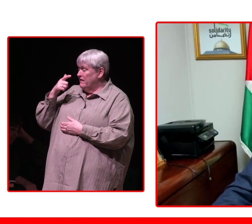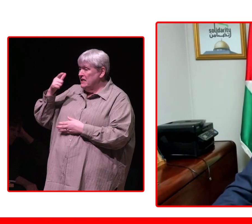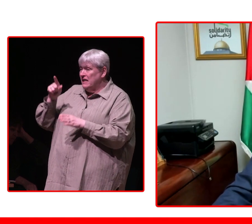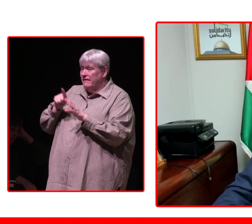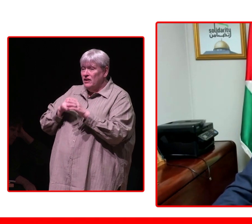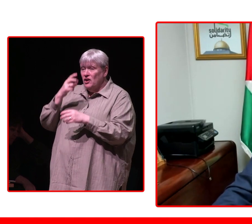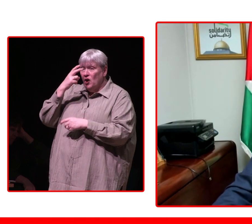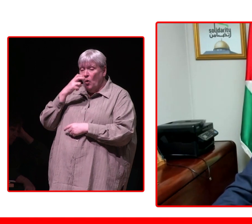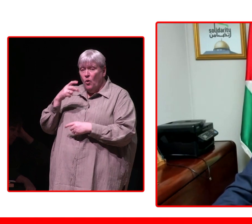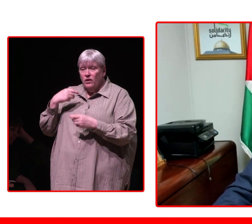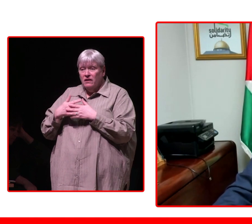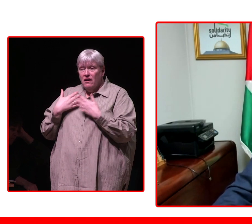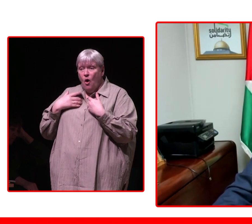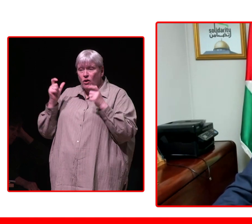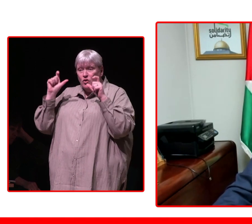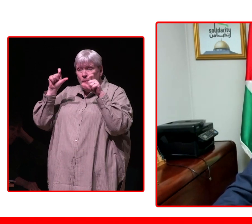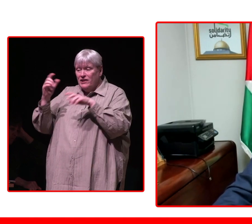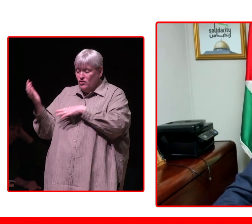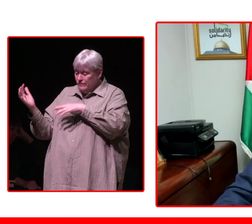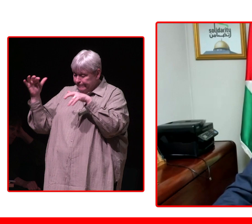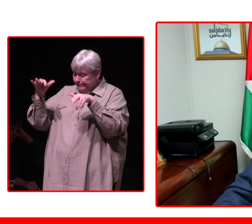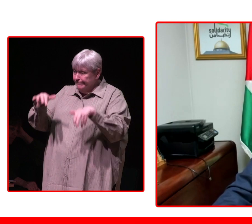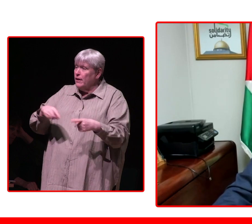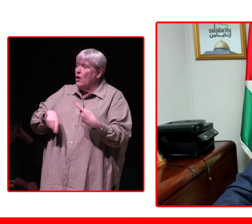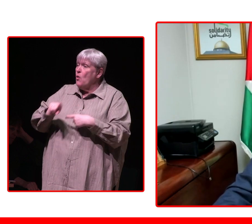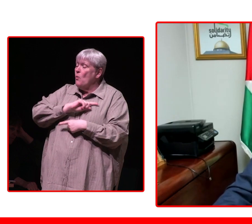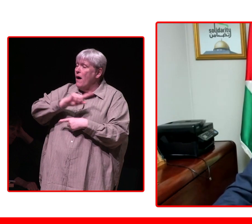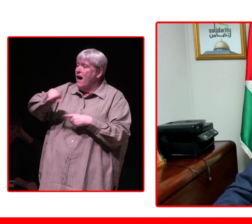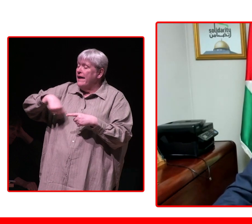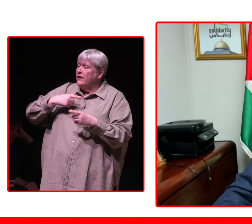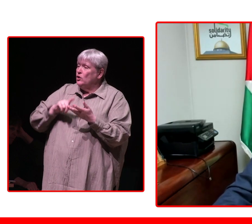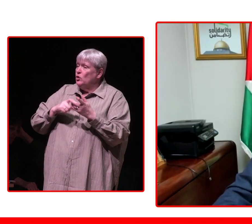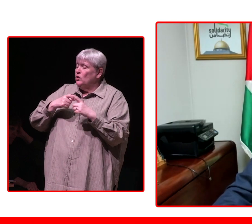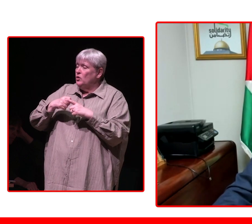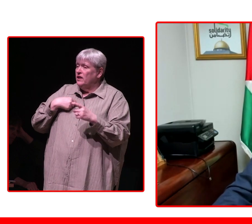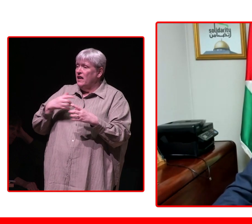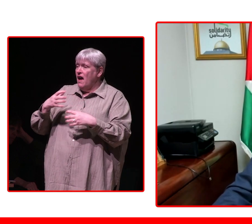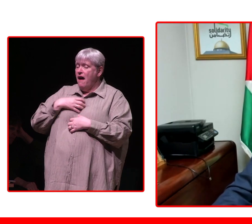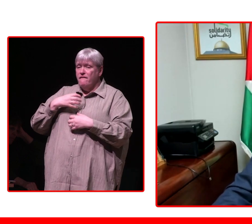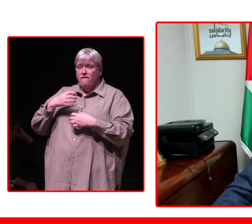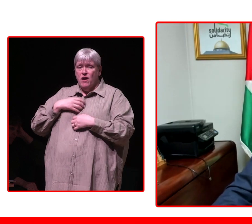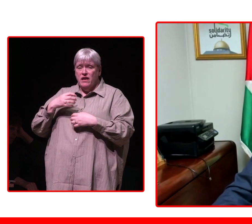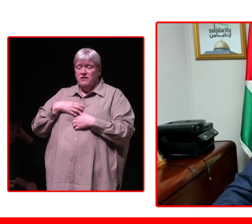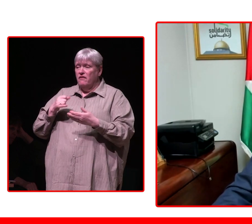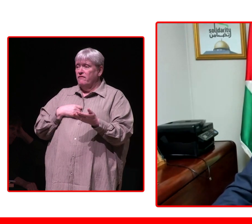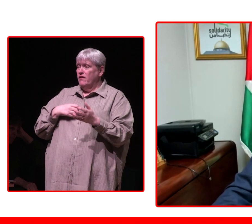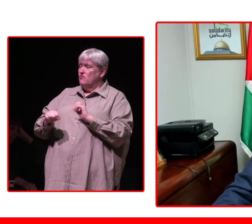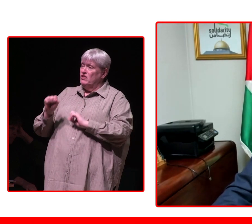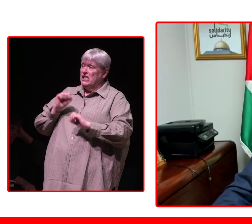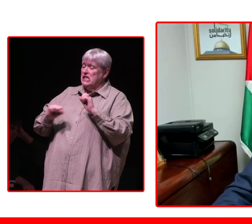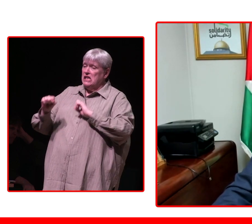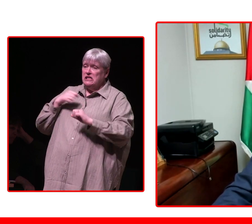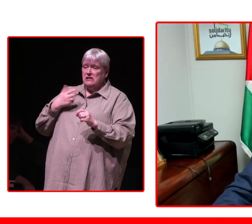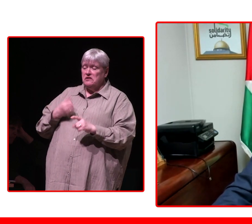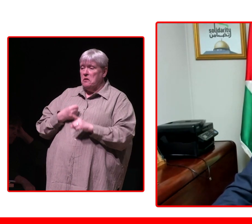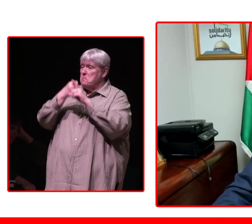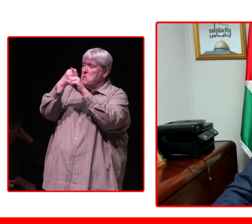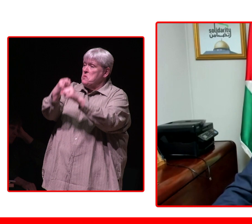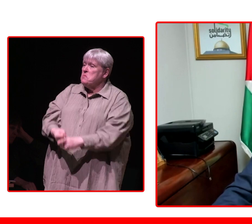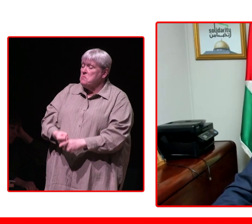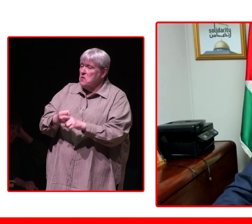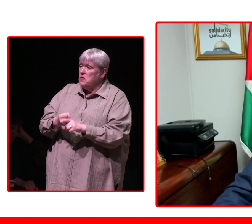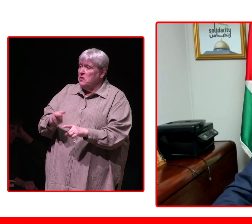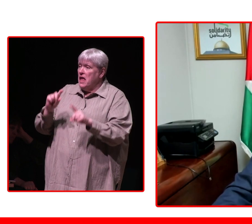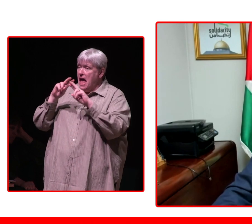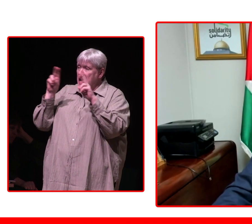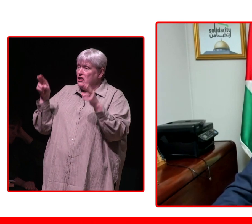UK's own policies and laws? Why is the UK afraid of insisting on and imposing, if necessary, the very